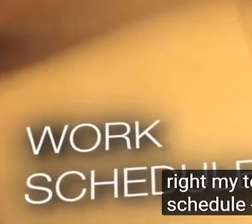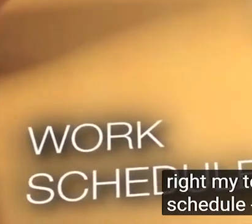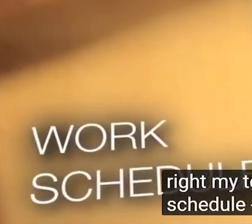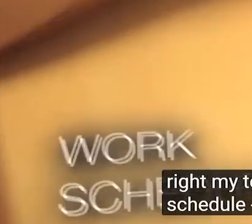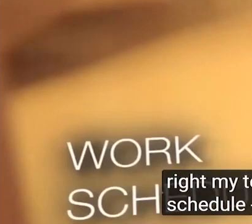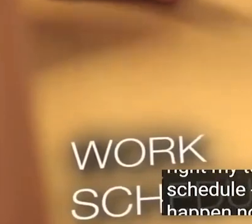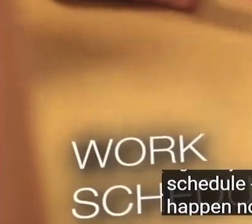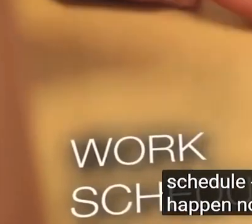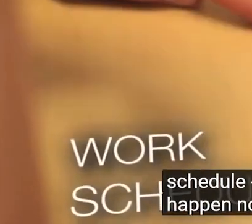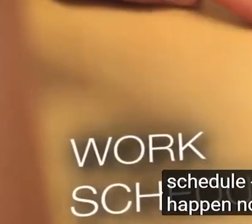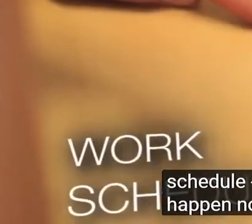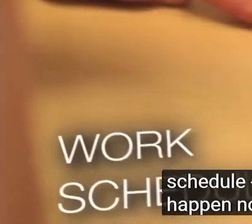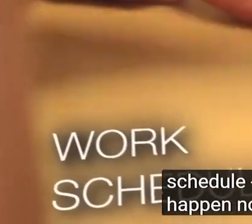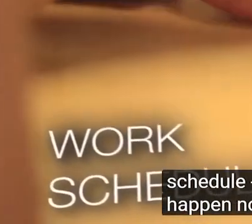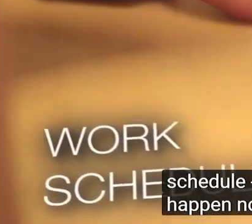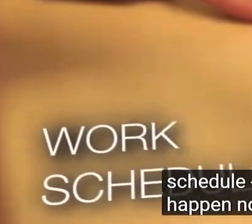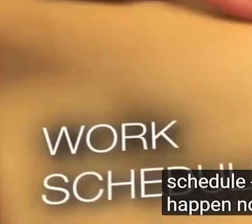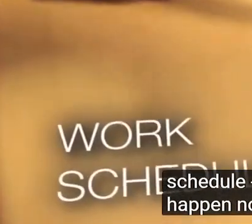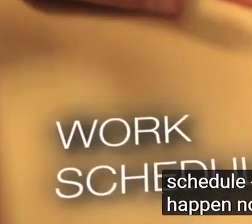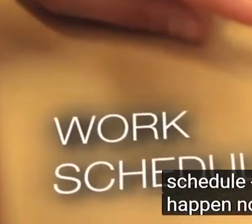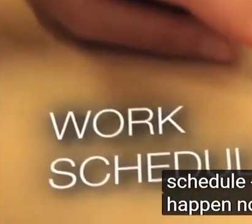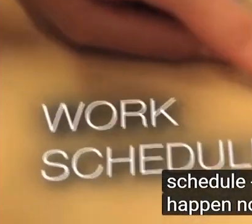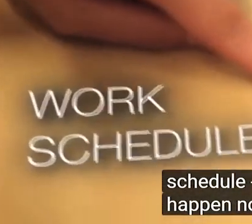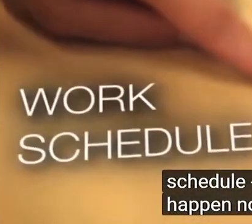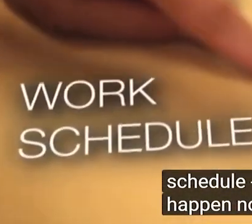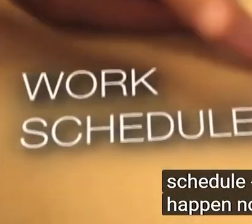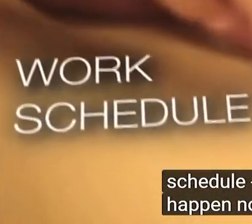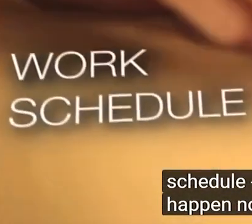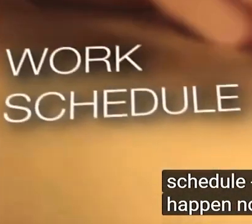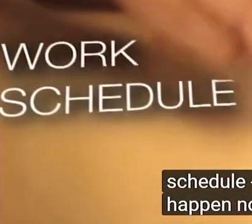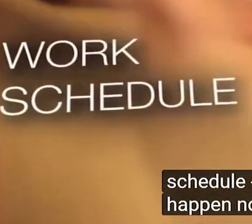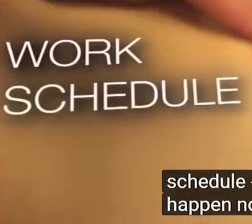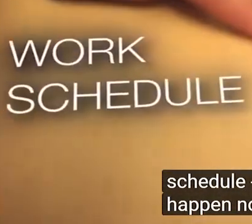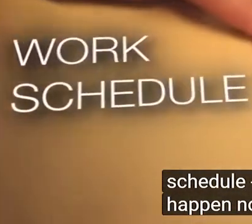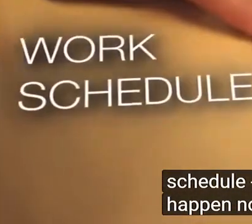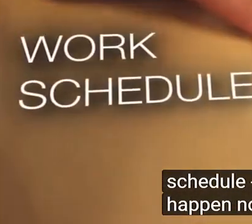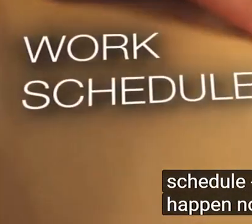So I know what's going to happen now, next, and then.